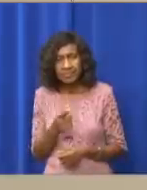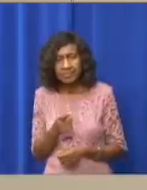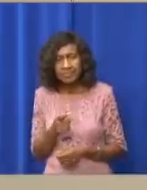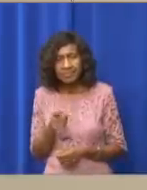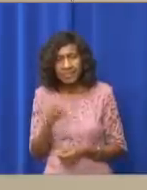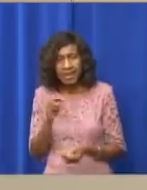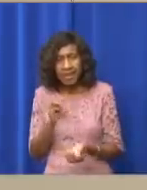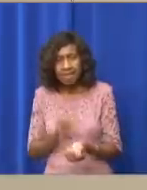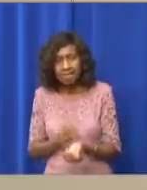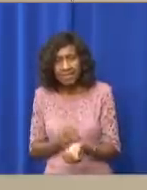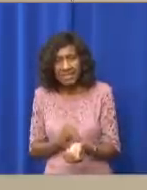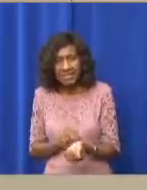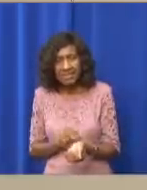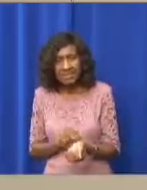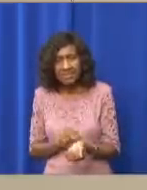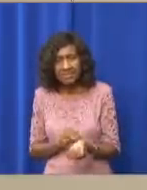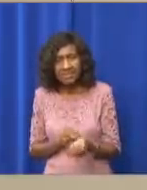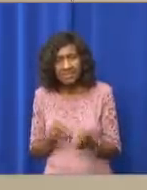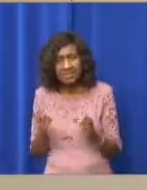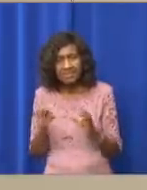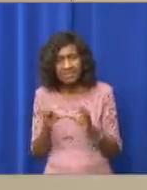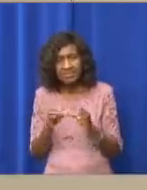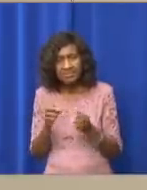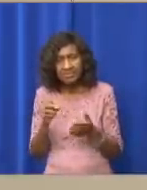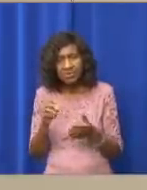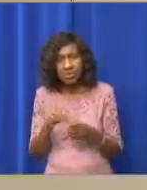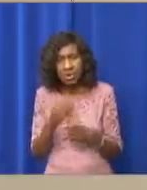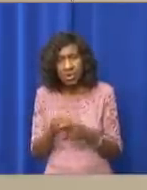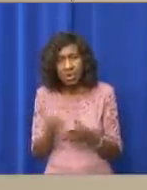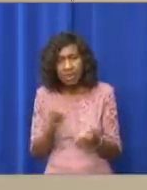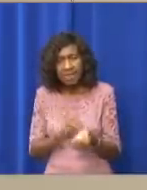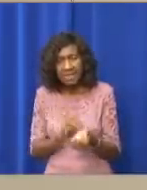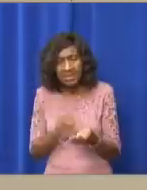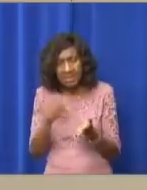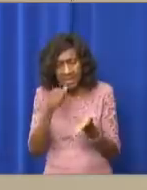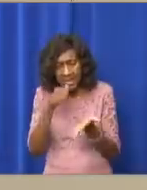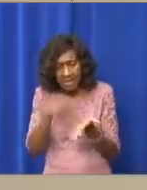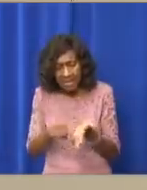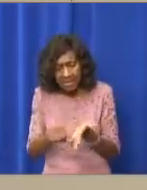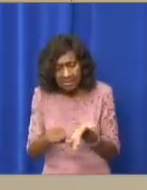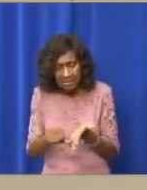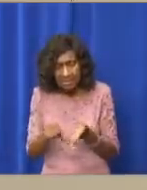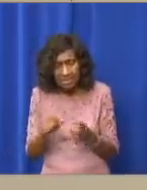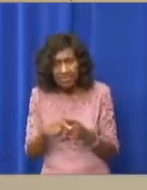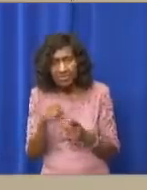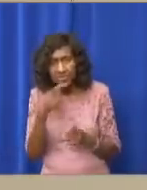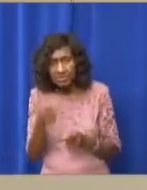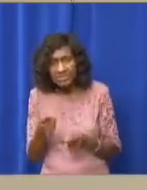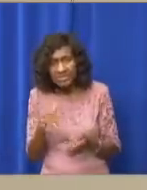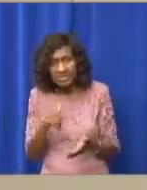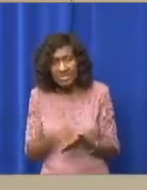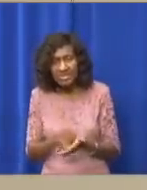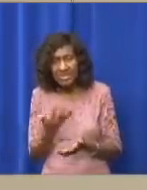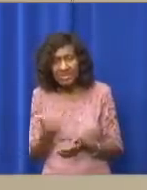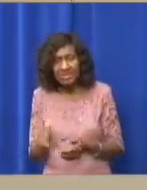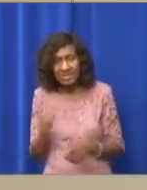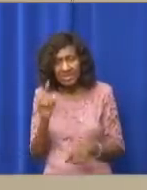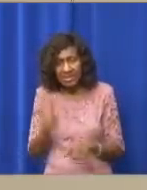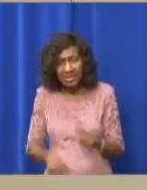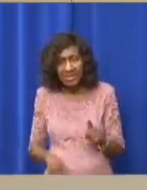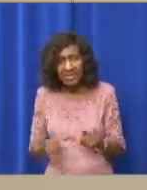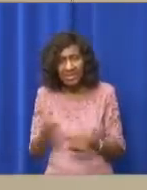a medical evidence, a certificate, a letter, or something from a medical practitioner that says that that they're not able to